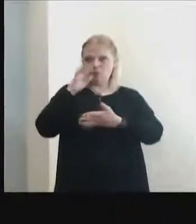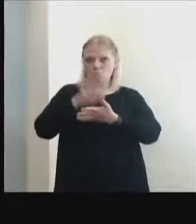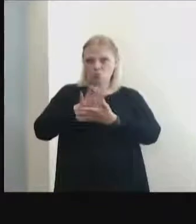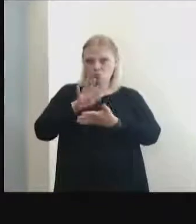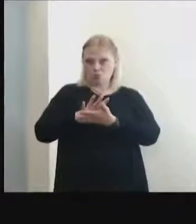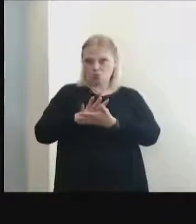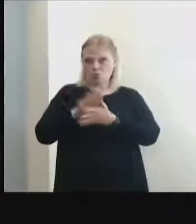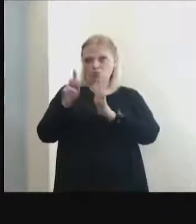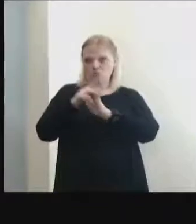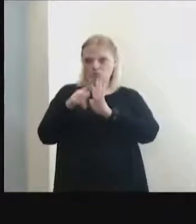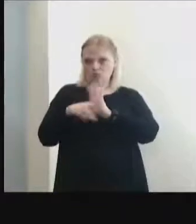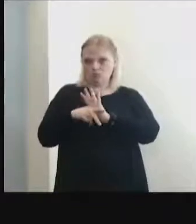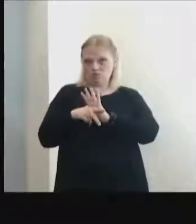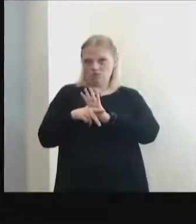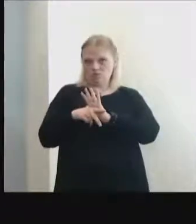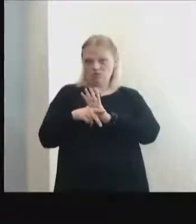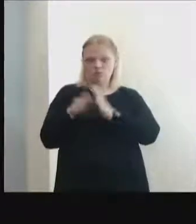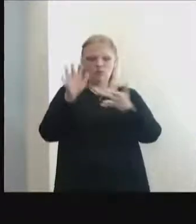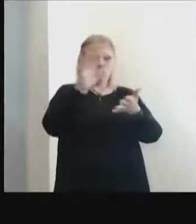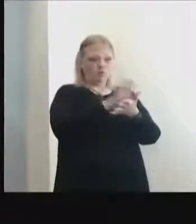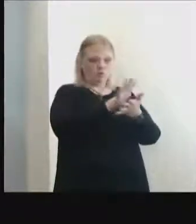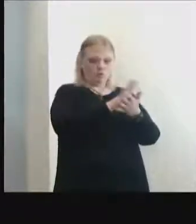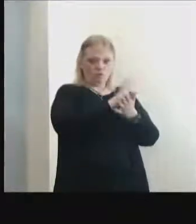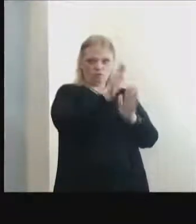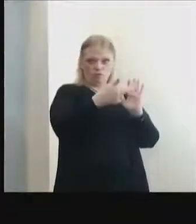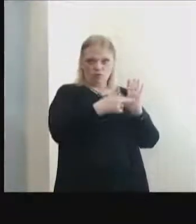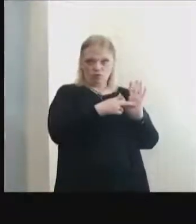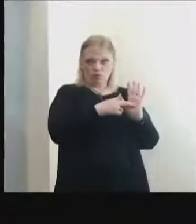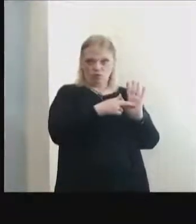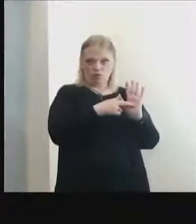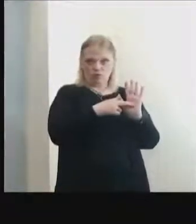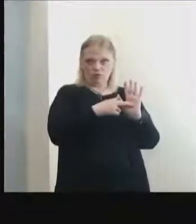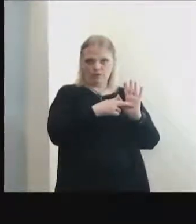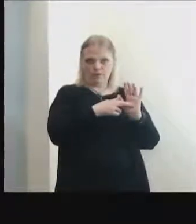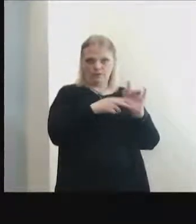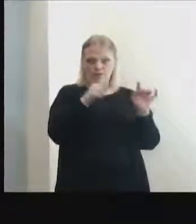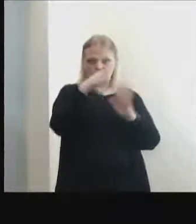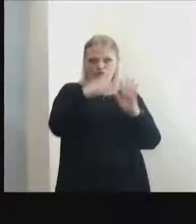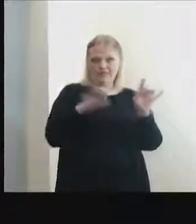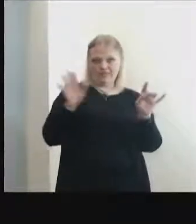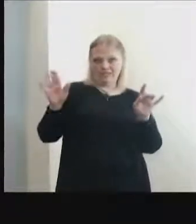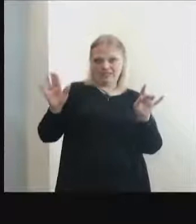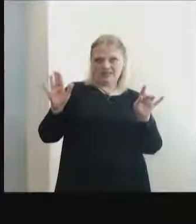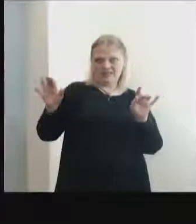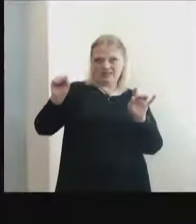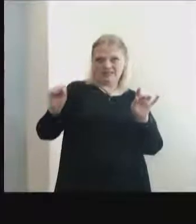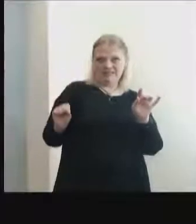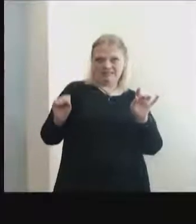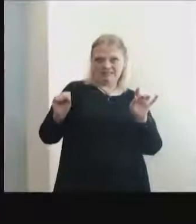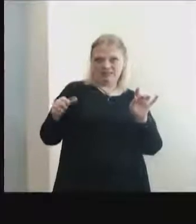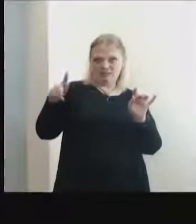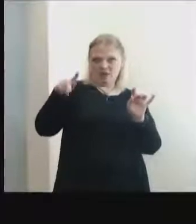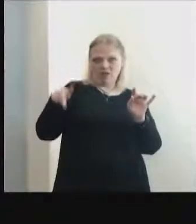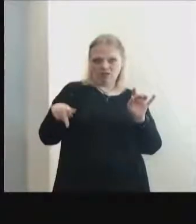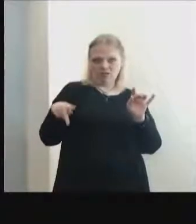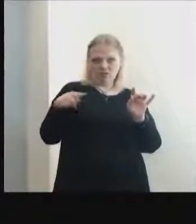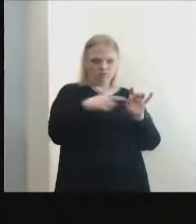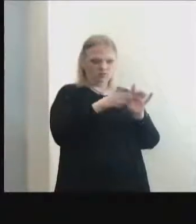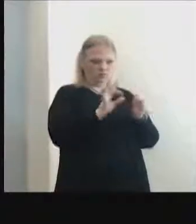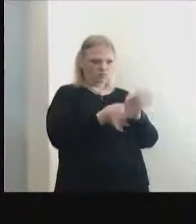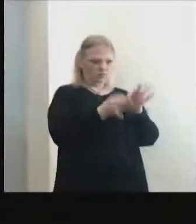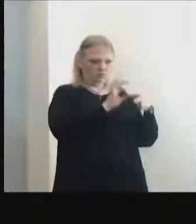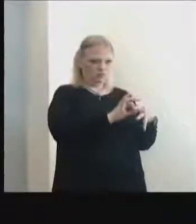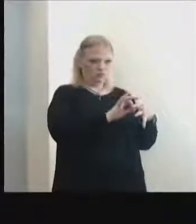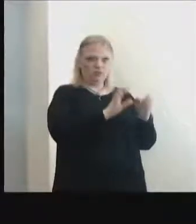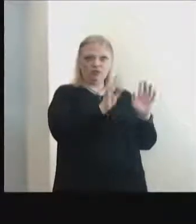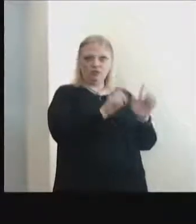school policy. The school's role is to interpret that New York State policy and implement it, and the Erie County Health Department's